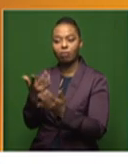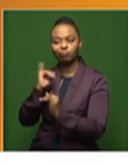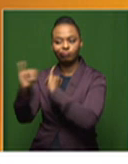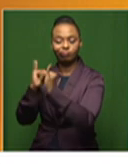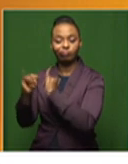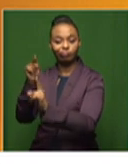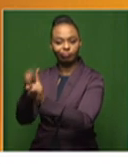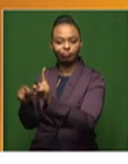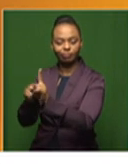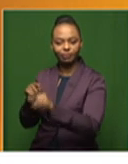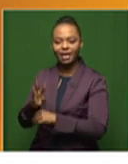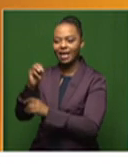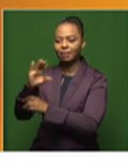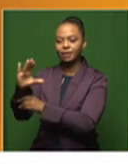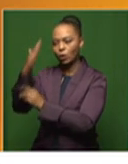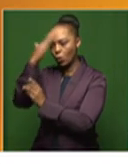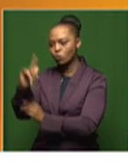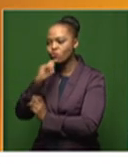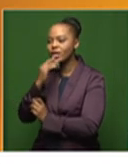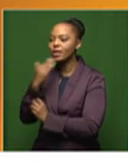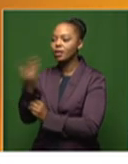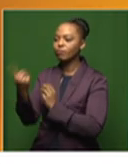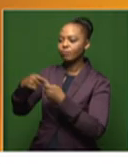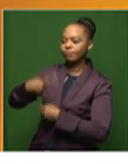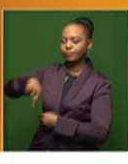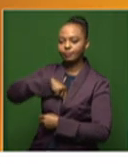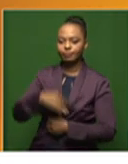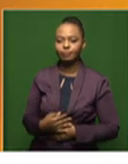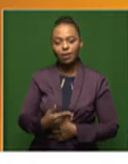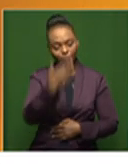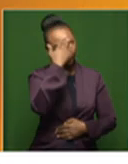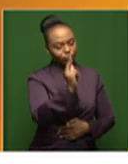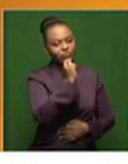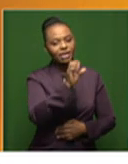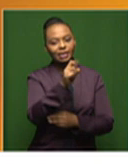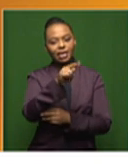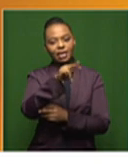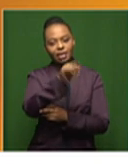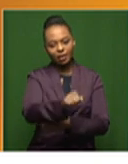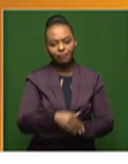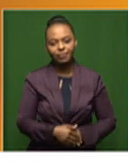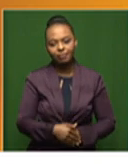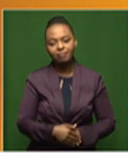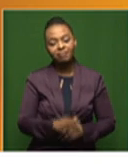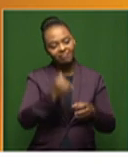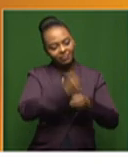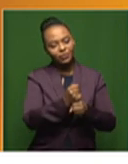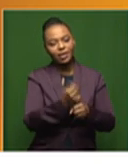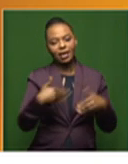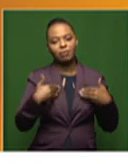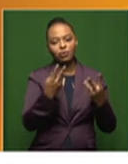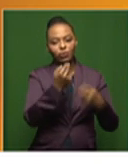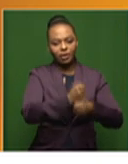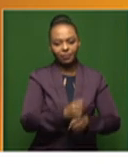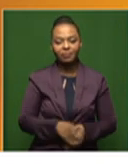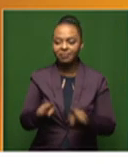Thanks for being with us on Morning Live. Good morning, Sakina, and compliments of the new season. And to you. MEC, let's perhaps just start with